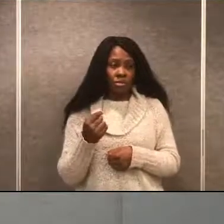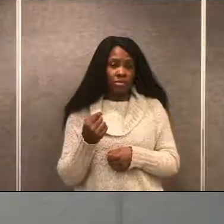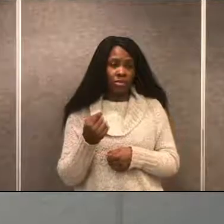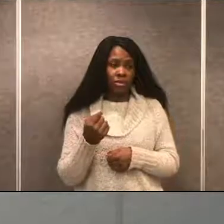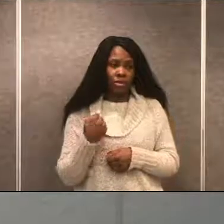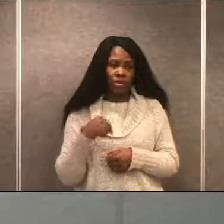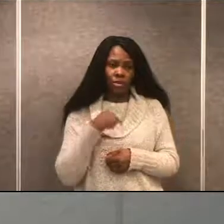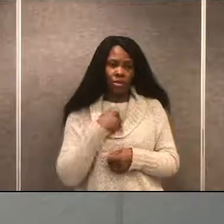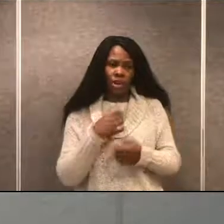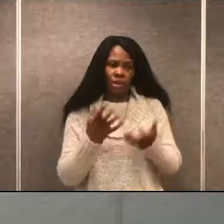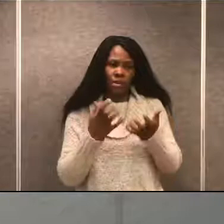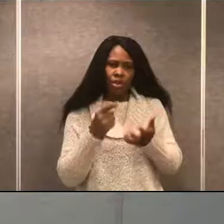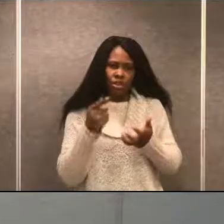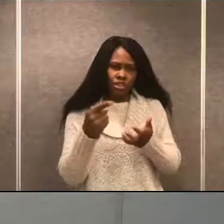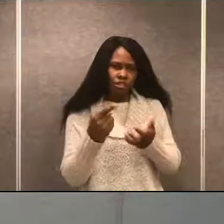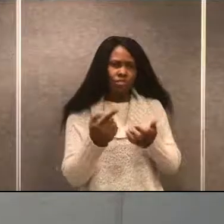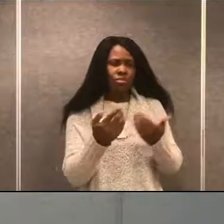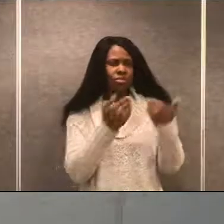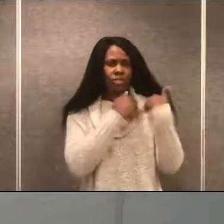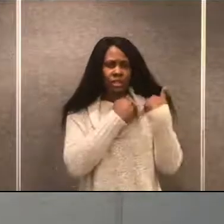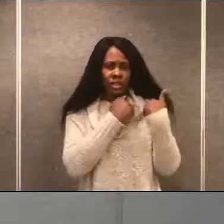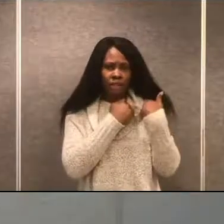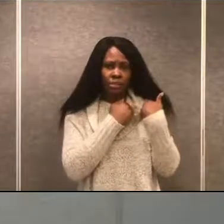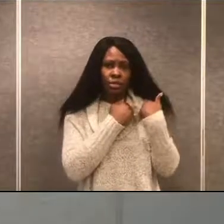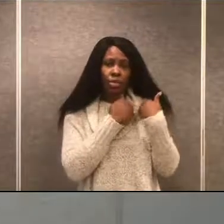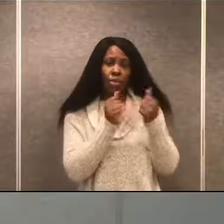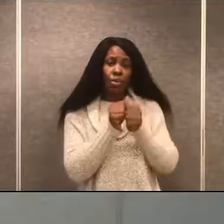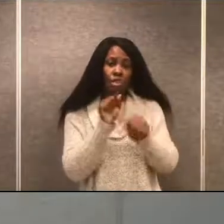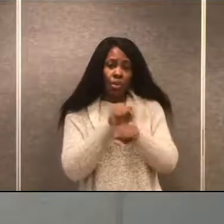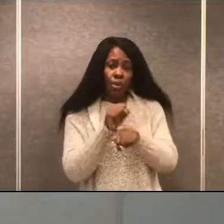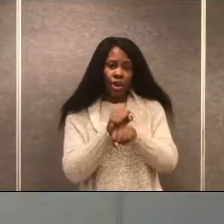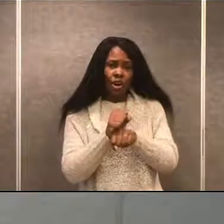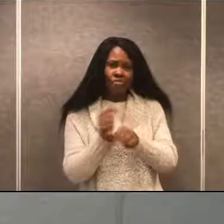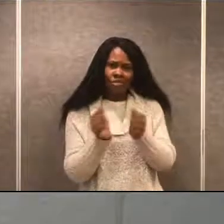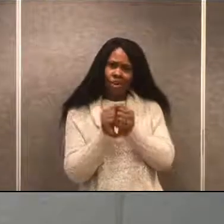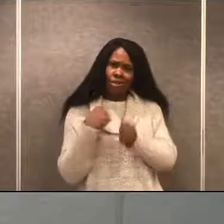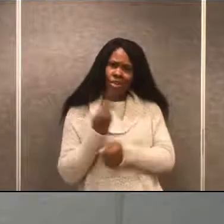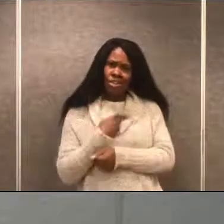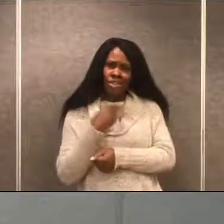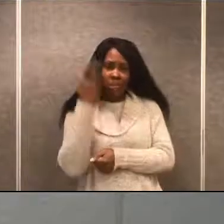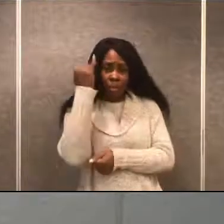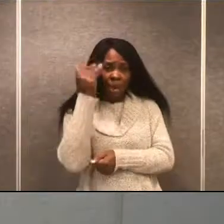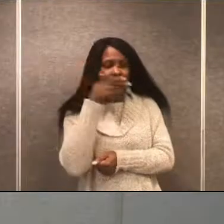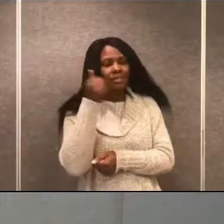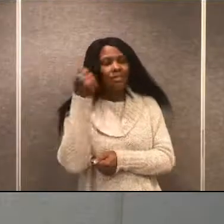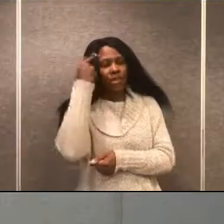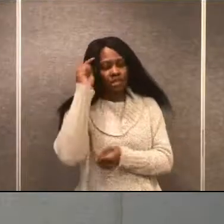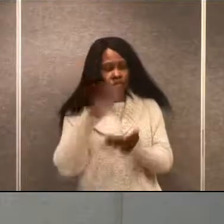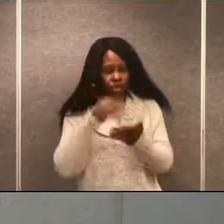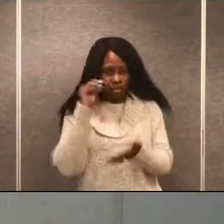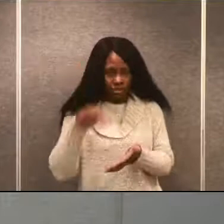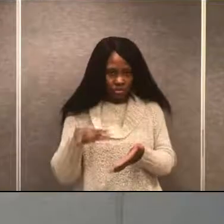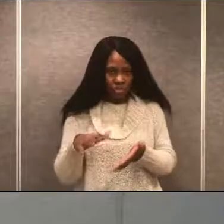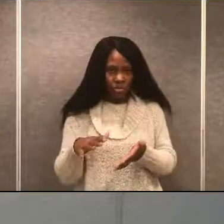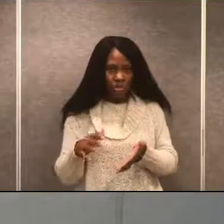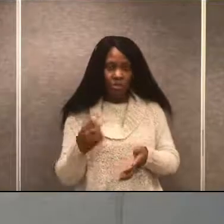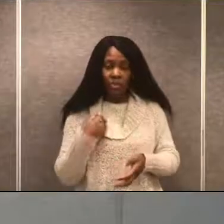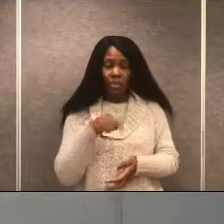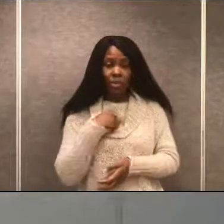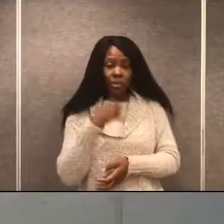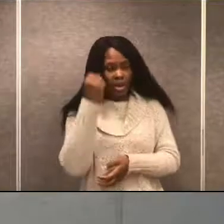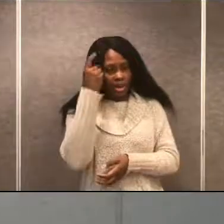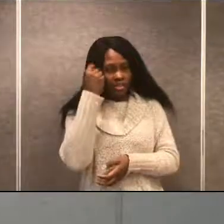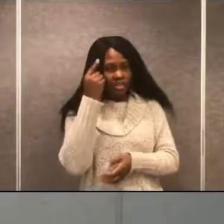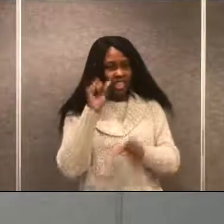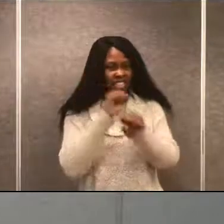also want you to hold yourselves accountable to this work, because it's all in the best interest of the students. But we also understand that that safety